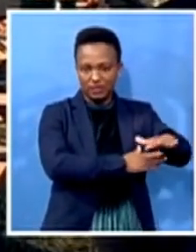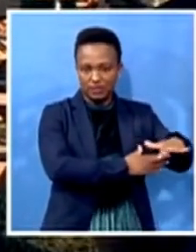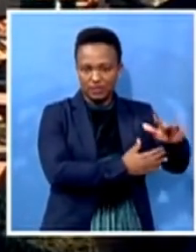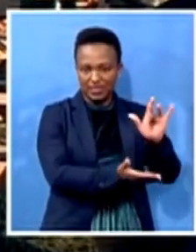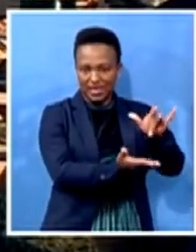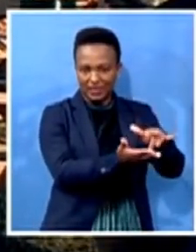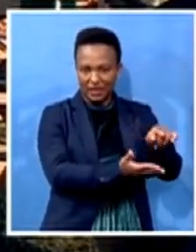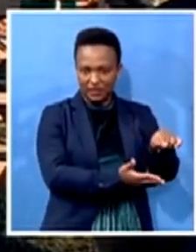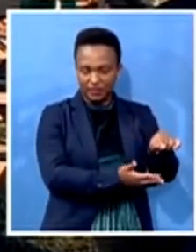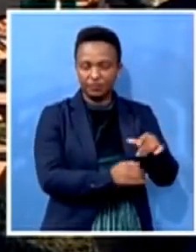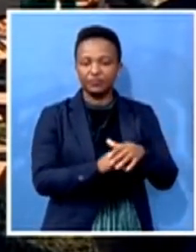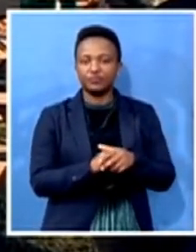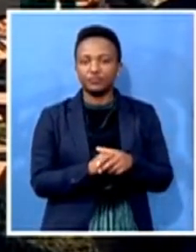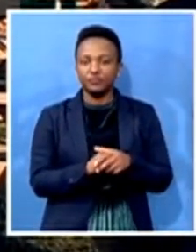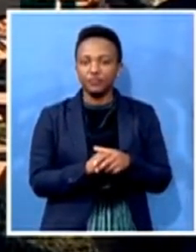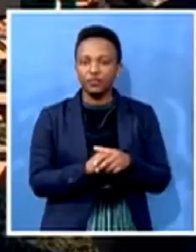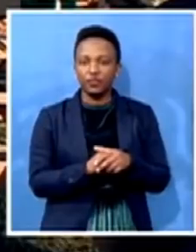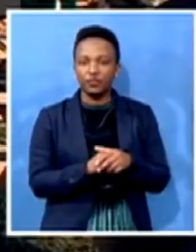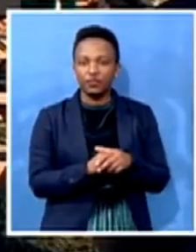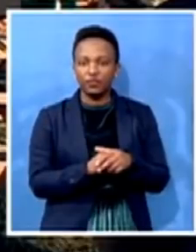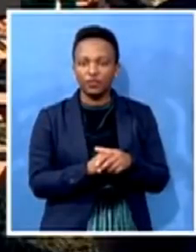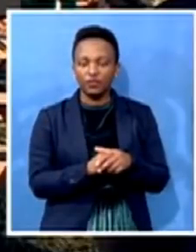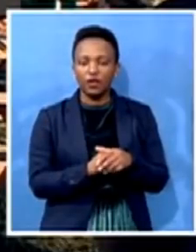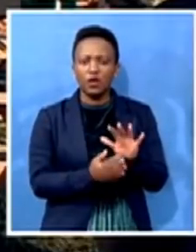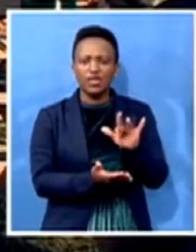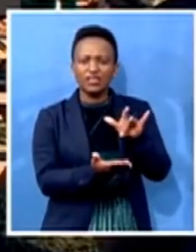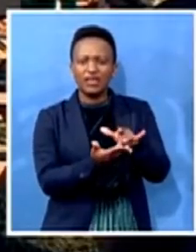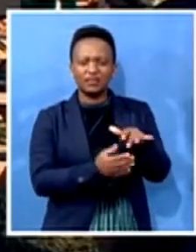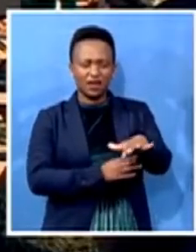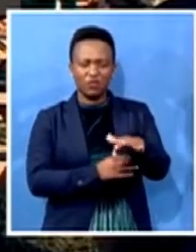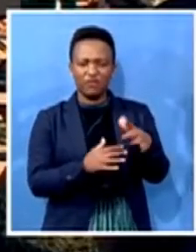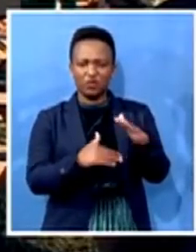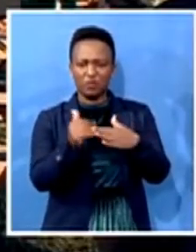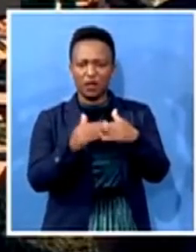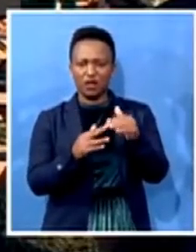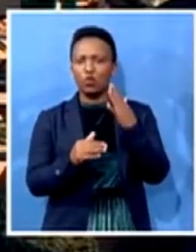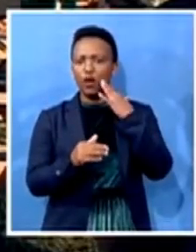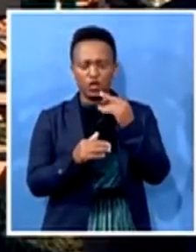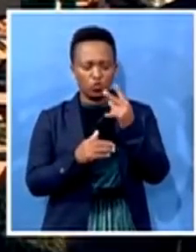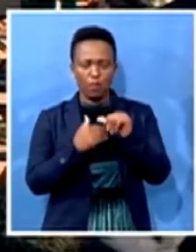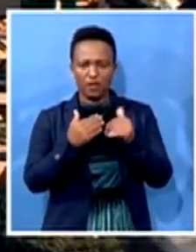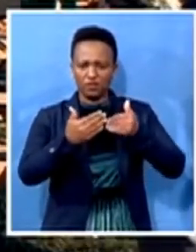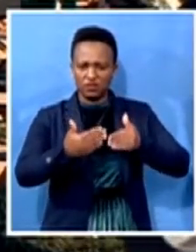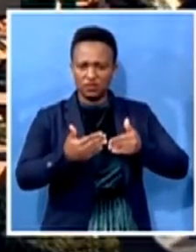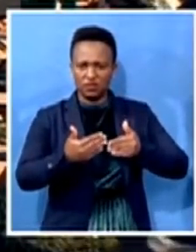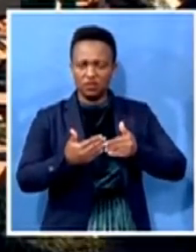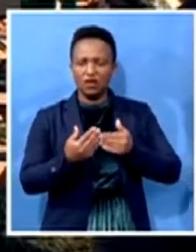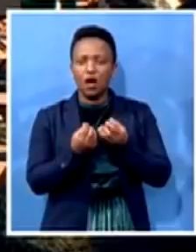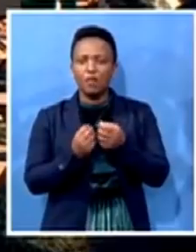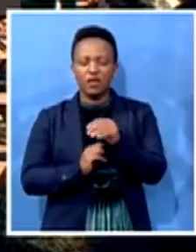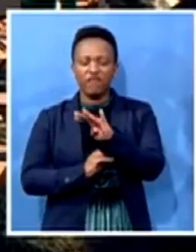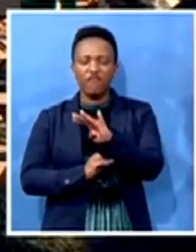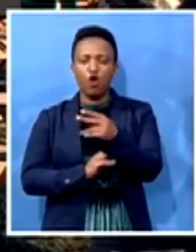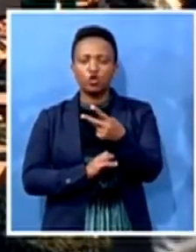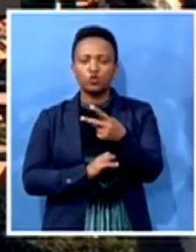built over a period of 2 months. It has got 420 beds for quarantine and